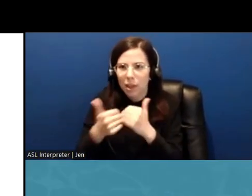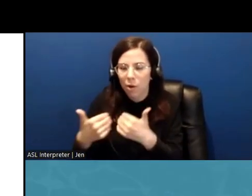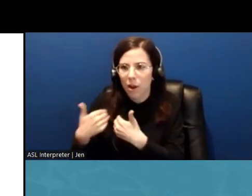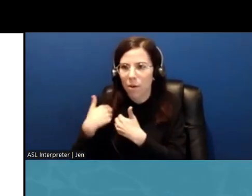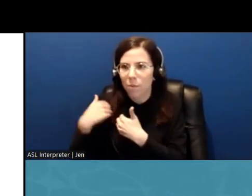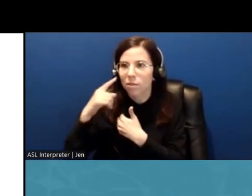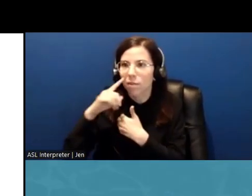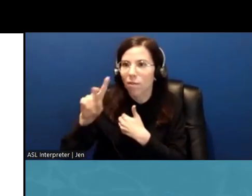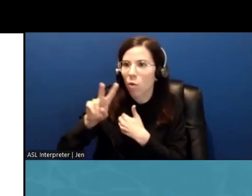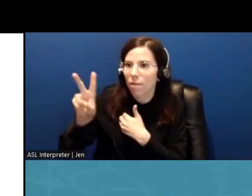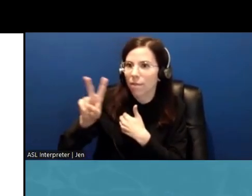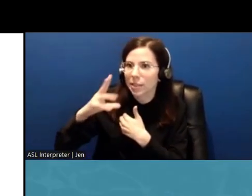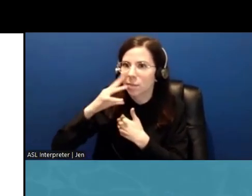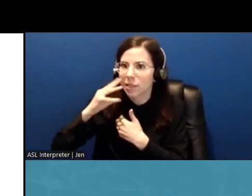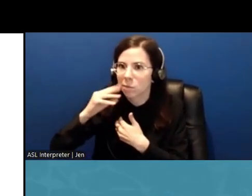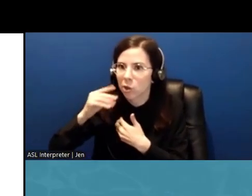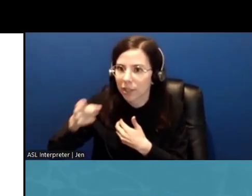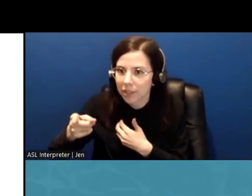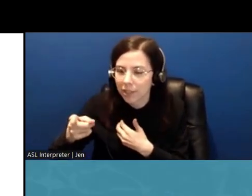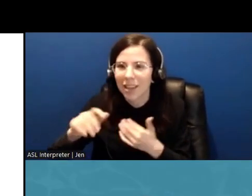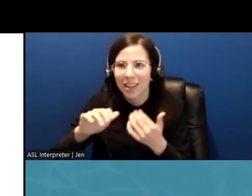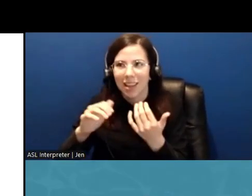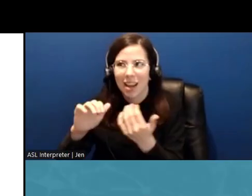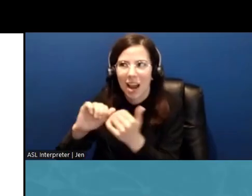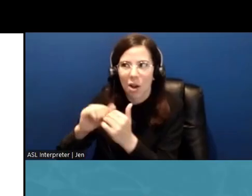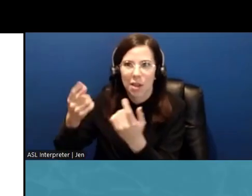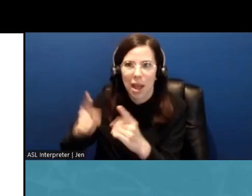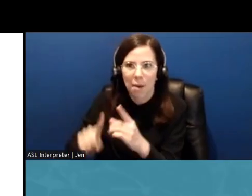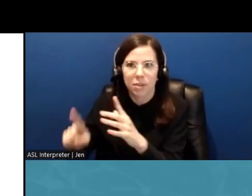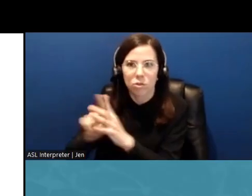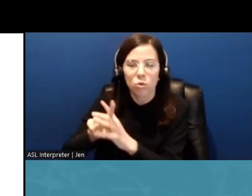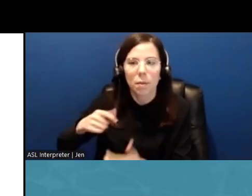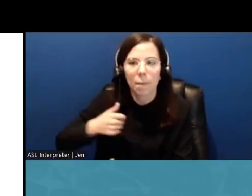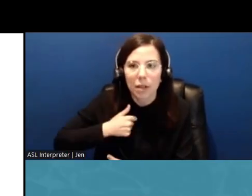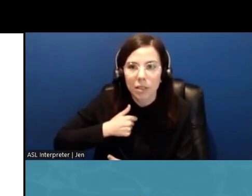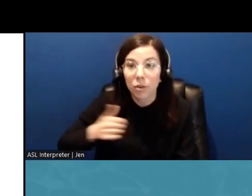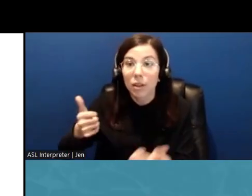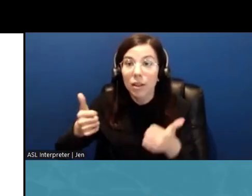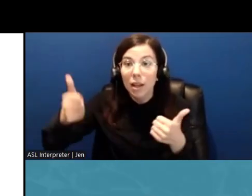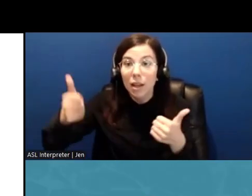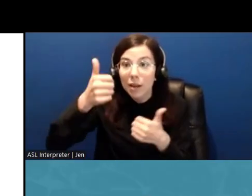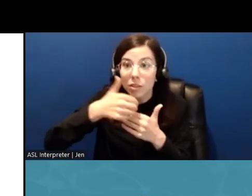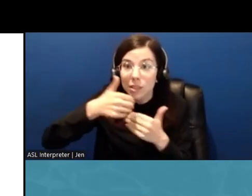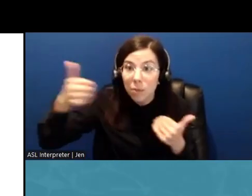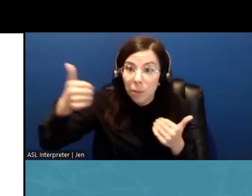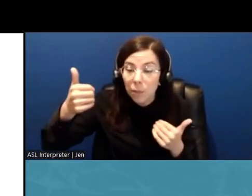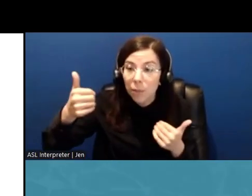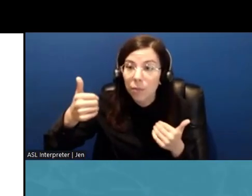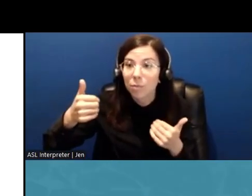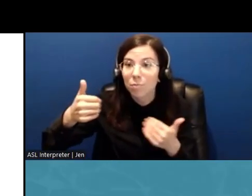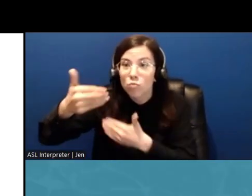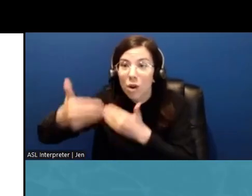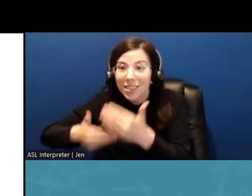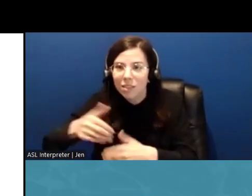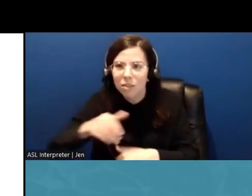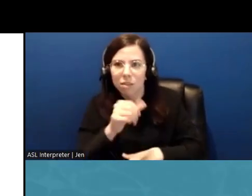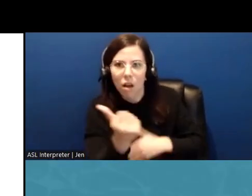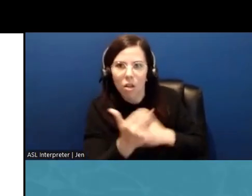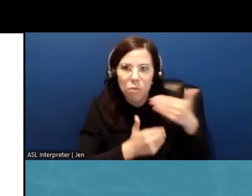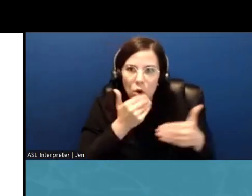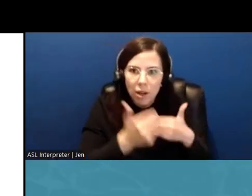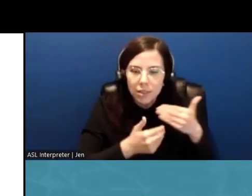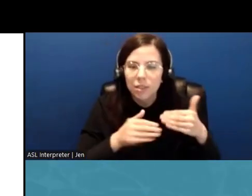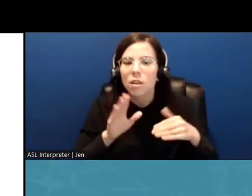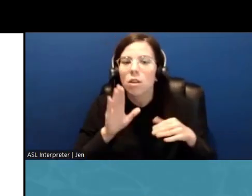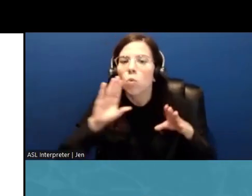victimization that happens, that is perpetrated in the military. Administrative separation processes, other processes. We're going to